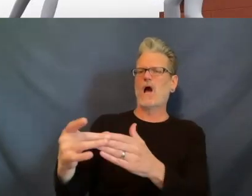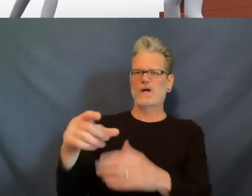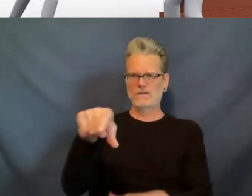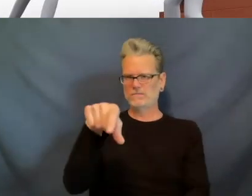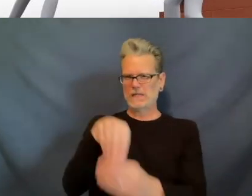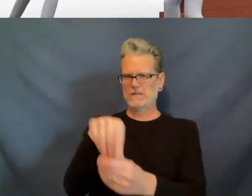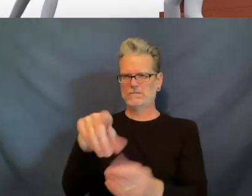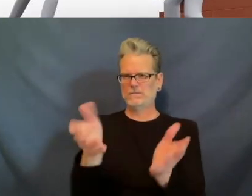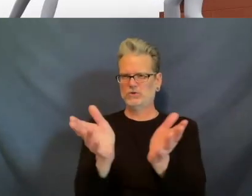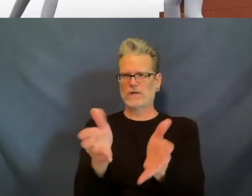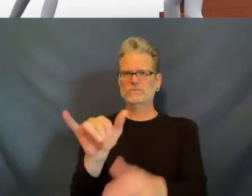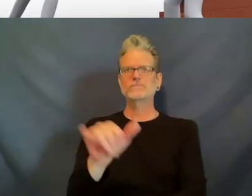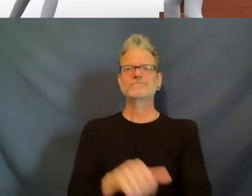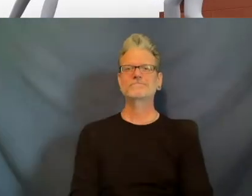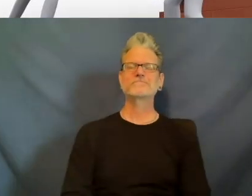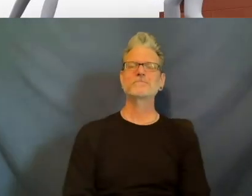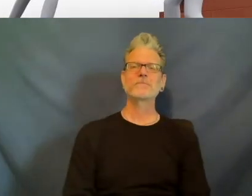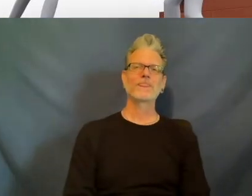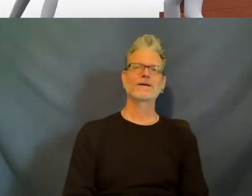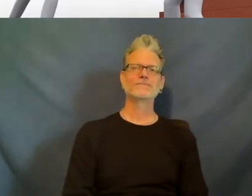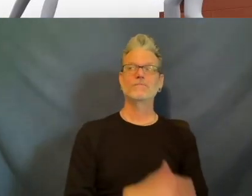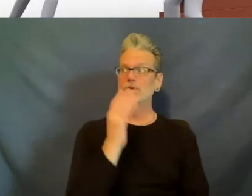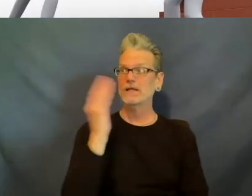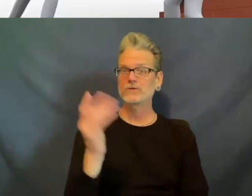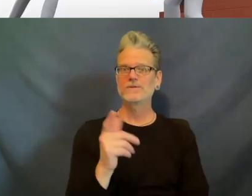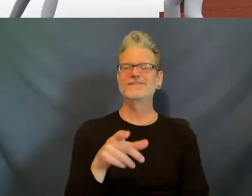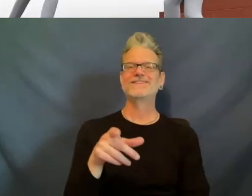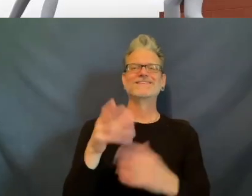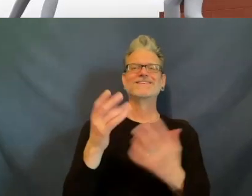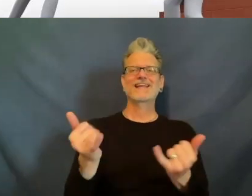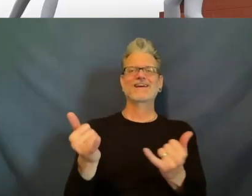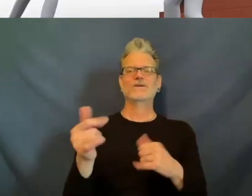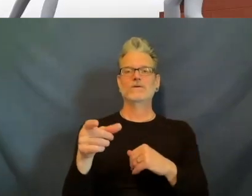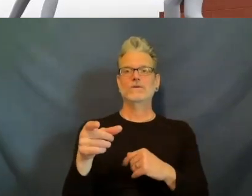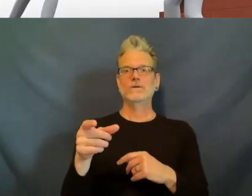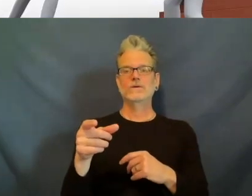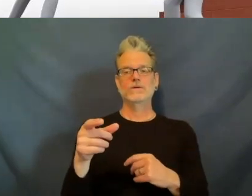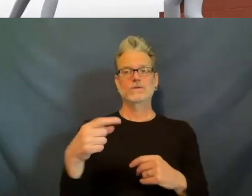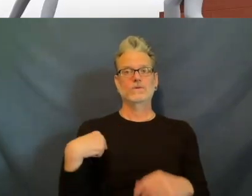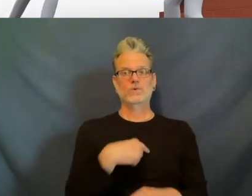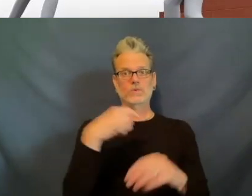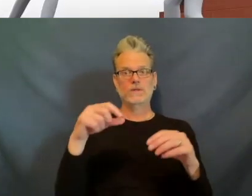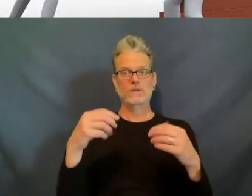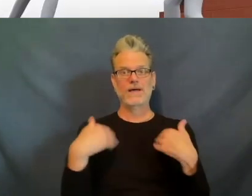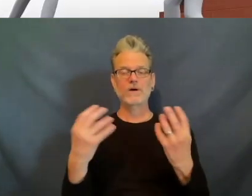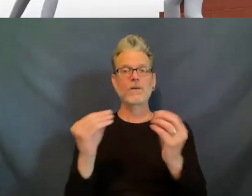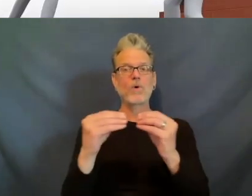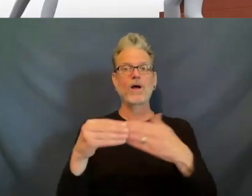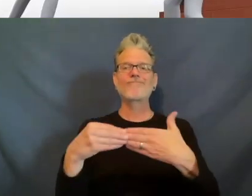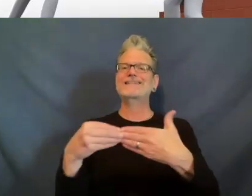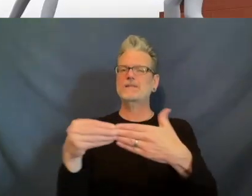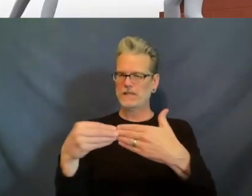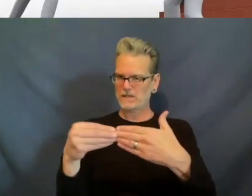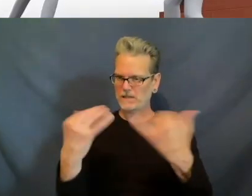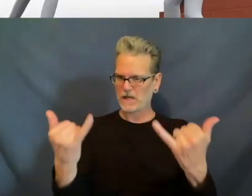well. Thank you. And yeah, so now we can have a little more flexibility. So there's an offer